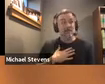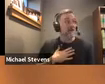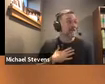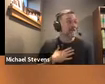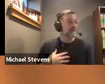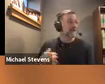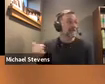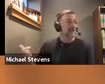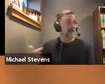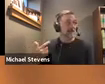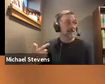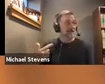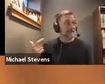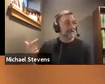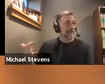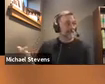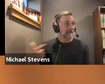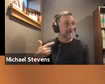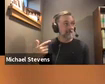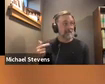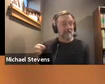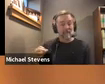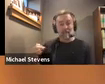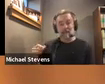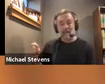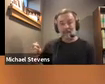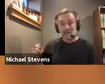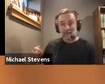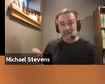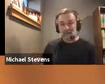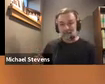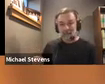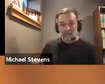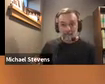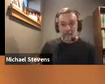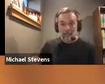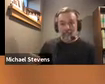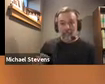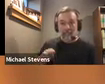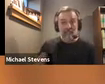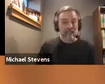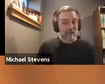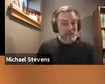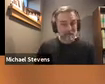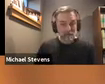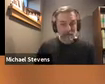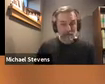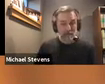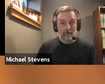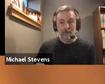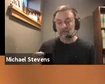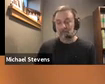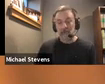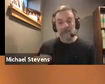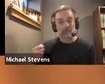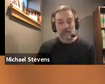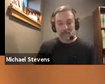people on this call to do is log on to this, uh, domain, the beta.matesub.com and check out the product for yourself.